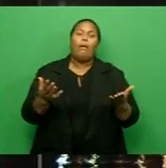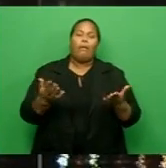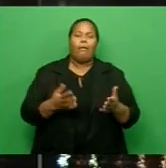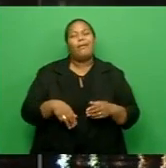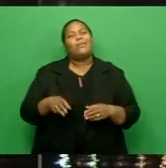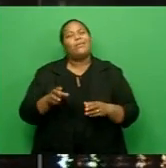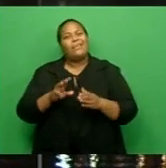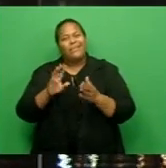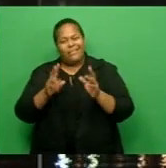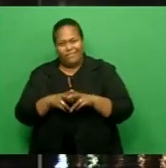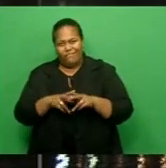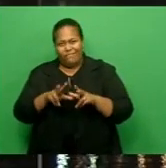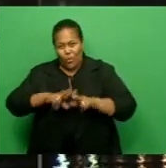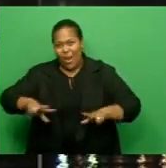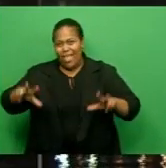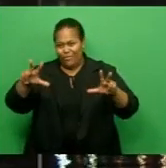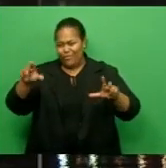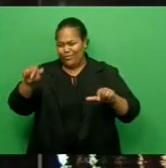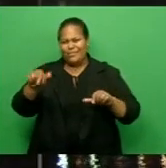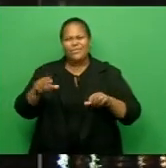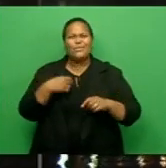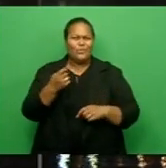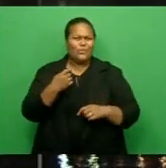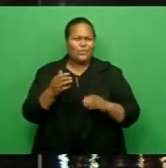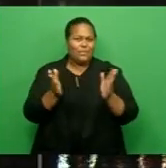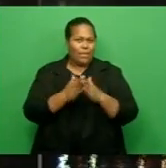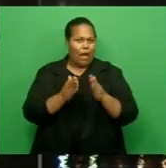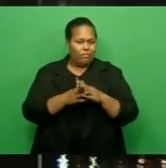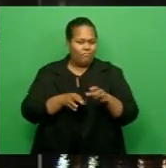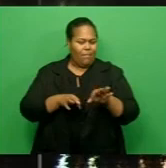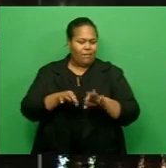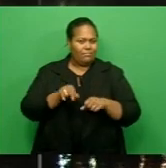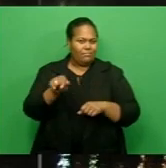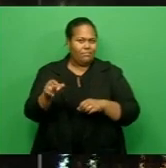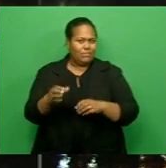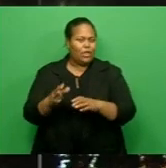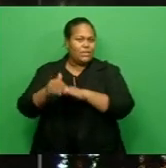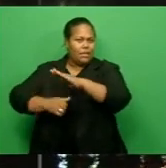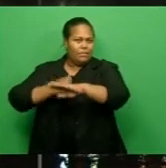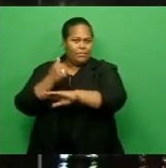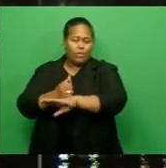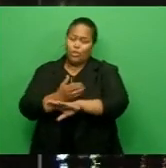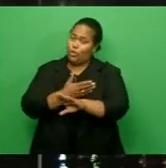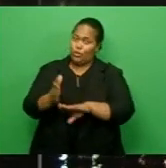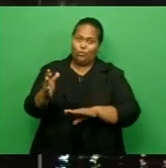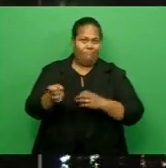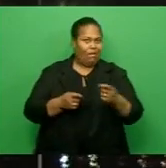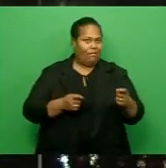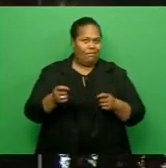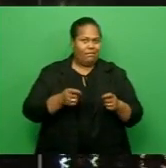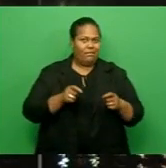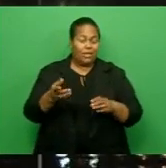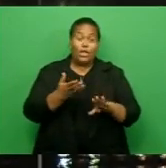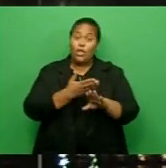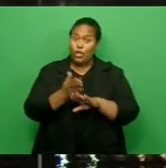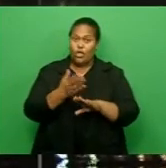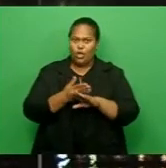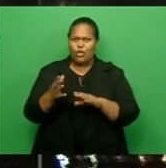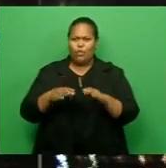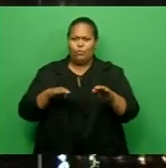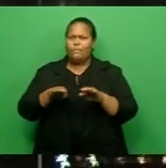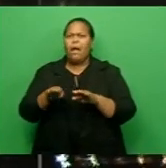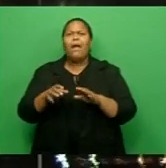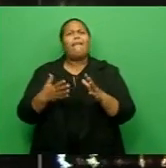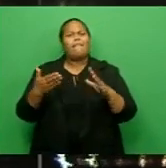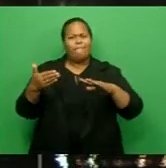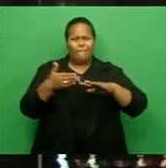government's plans for a new town. Minister for Local Government Pramila Kumar says there will be a new market, a new passenger terminal for boat and